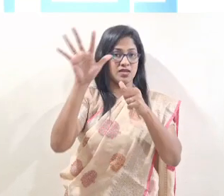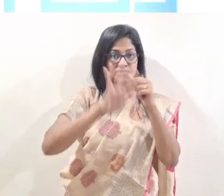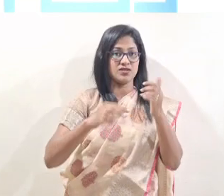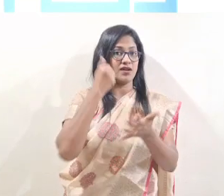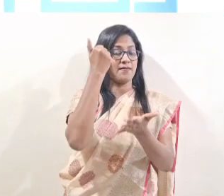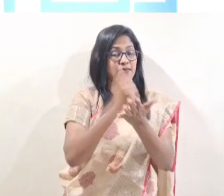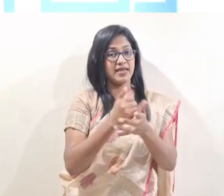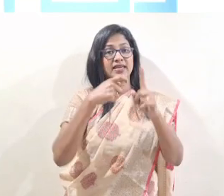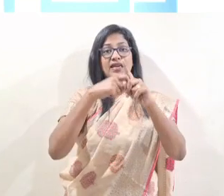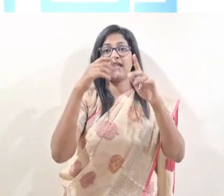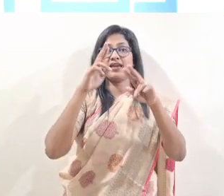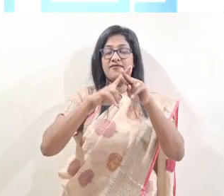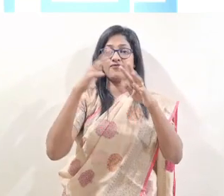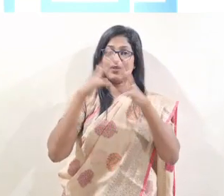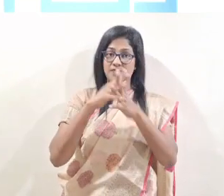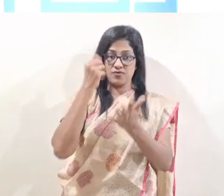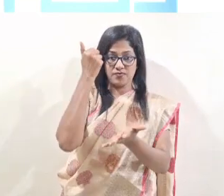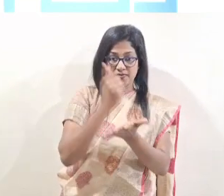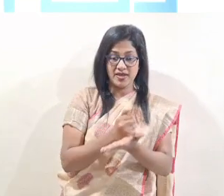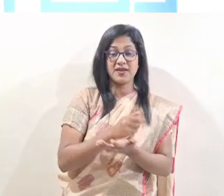And he's had